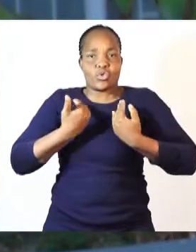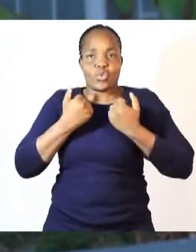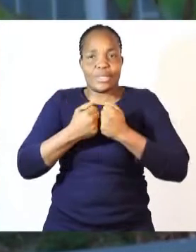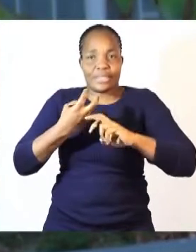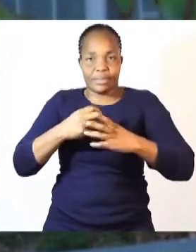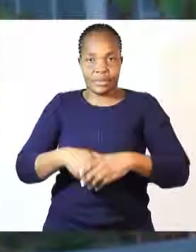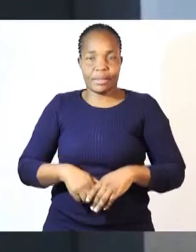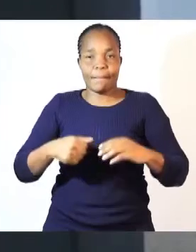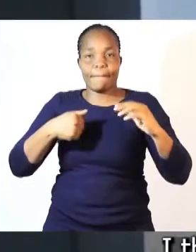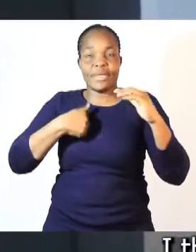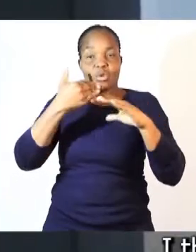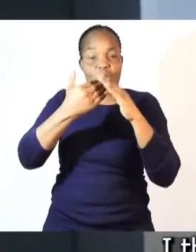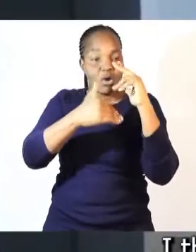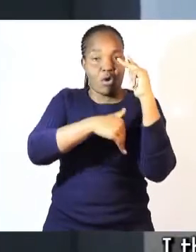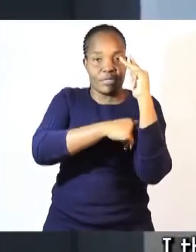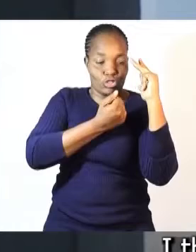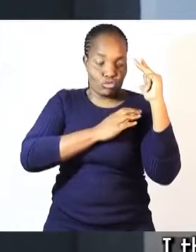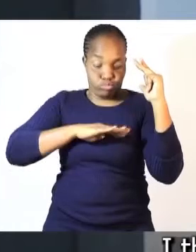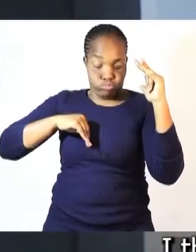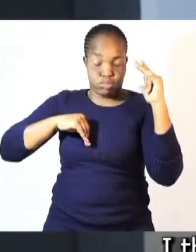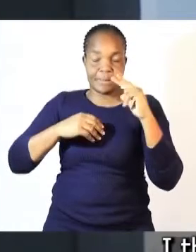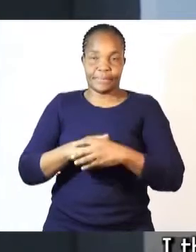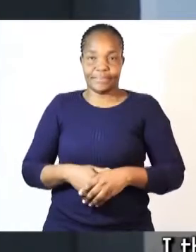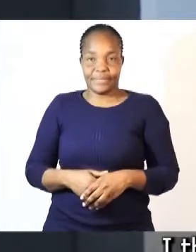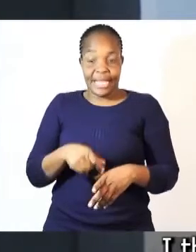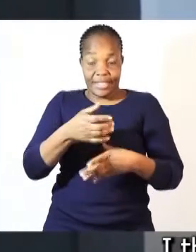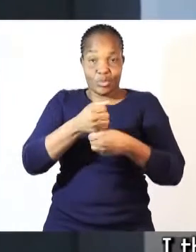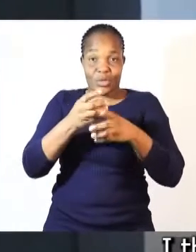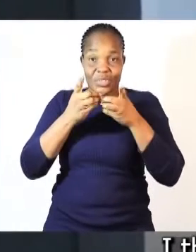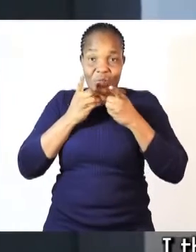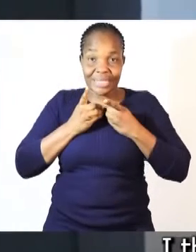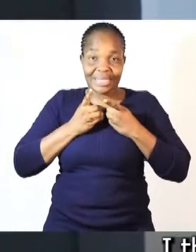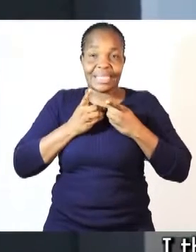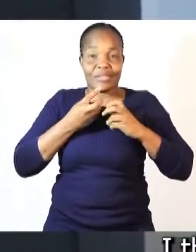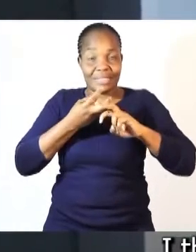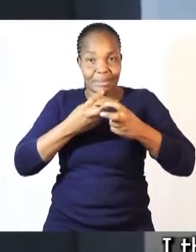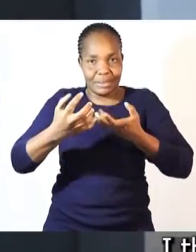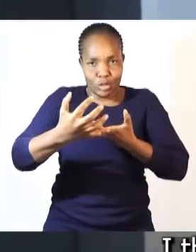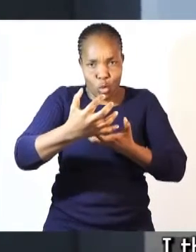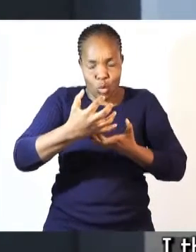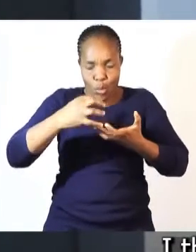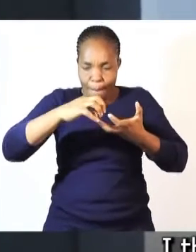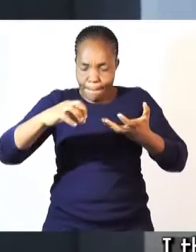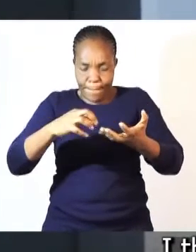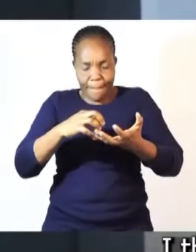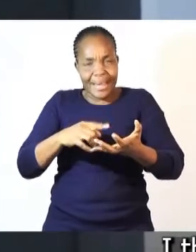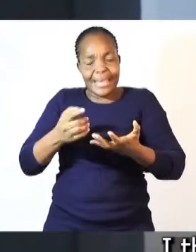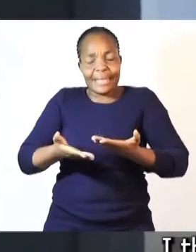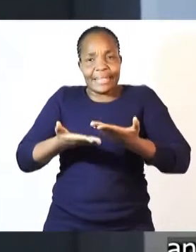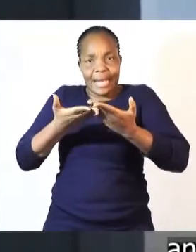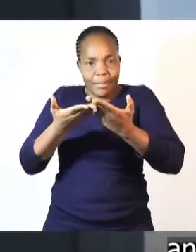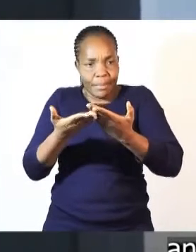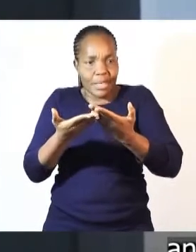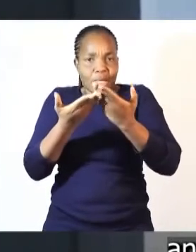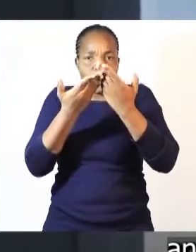office administrator. I think disability data collection is important because it helps us understand the needs and